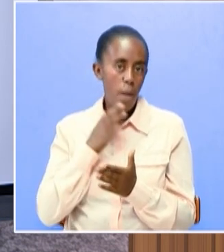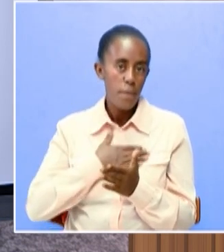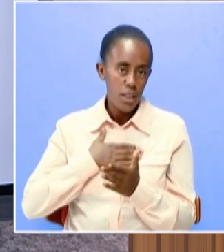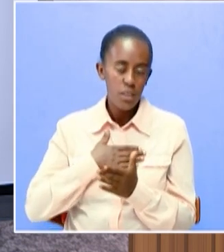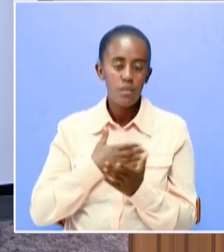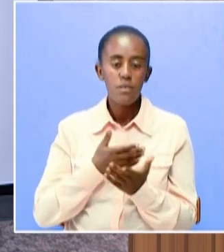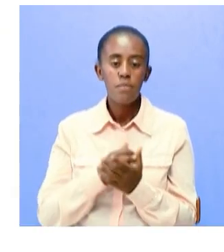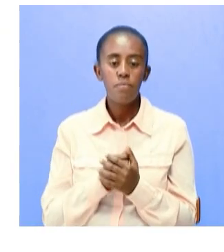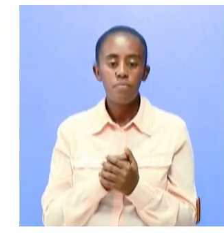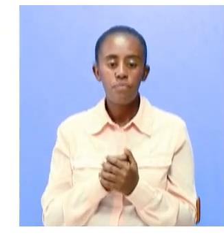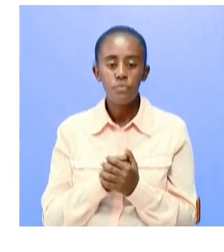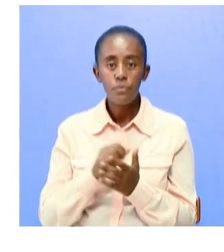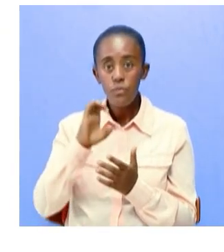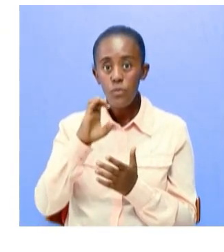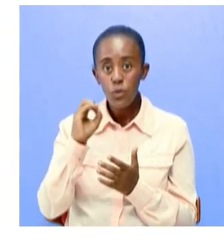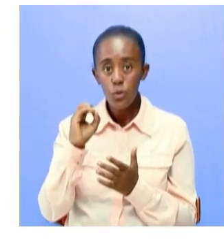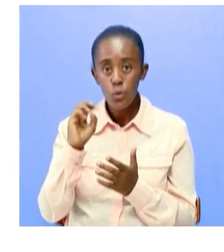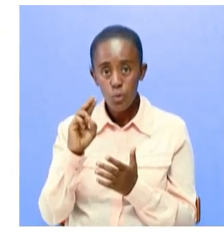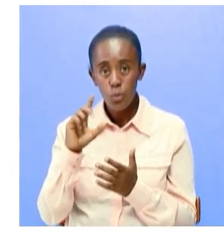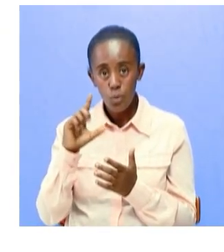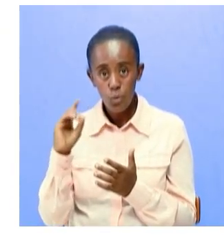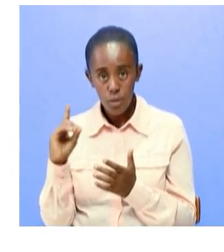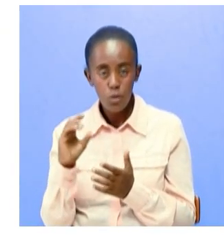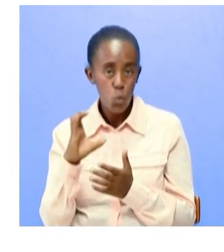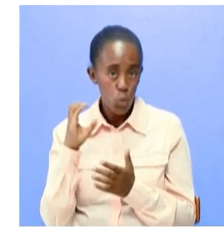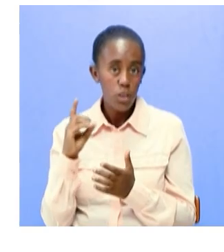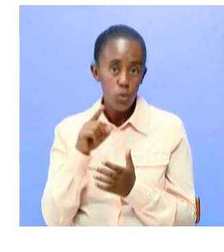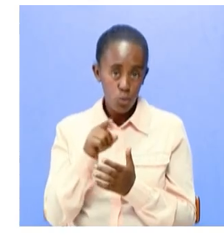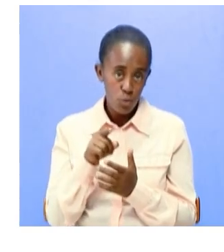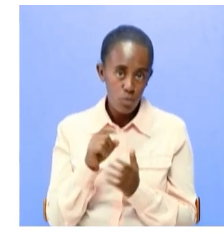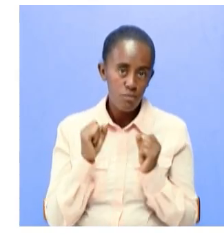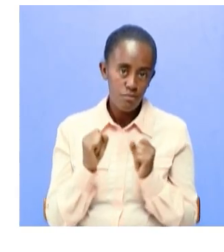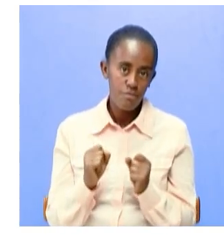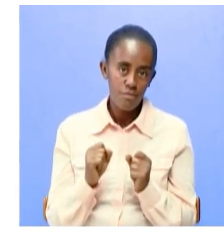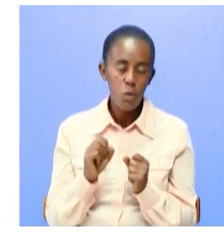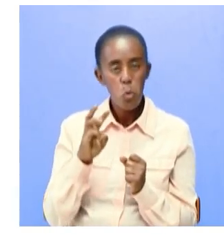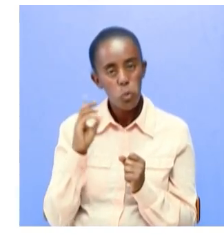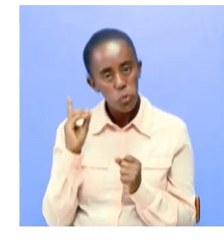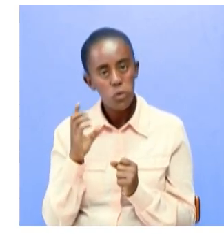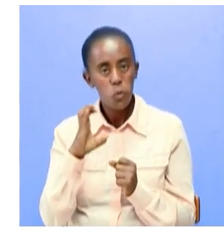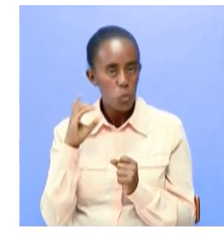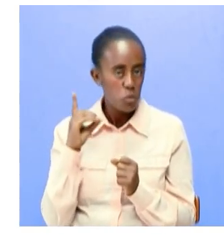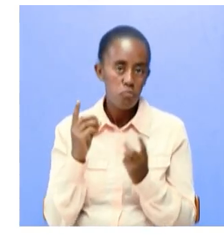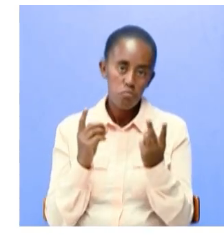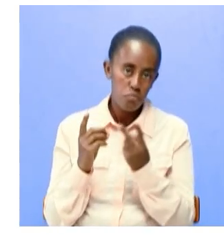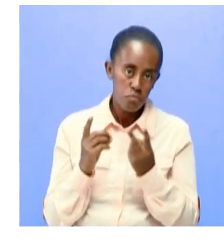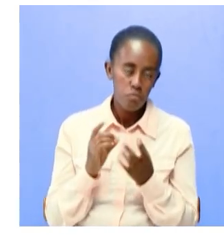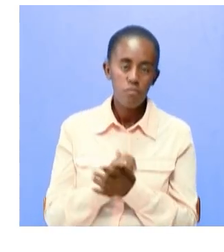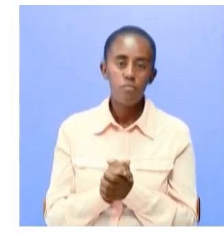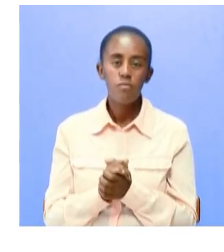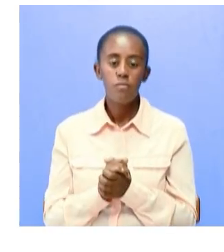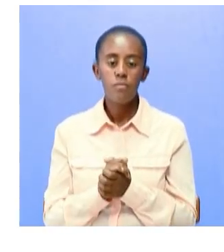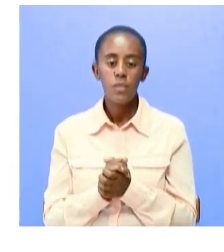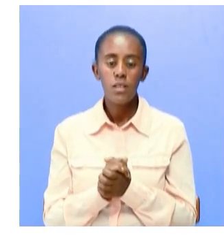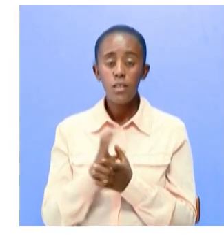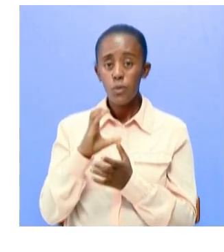Sorry. Could you? It's possible. Would you or could you? Could you